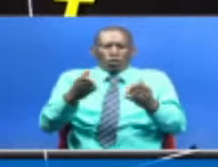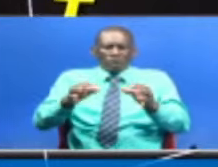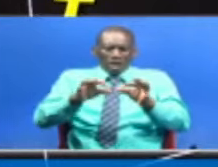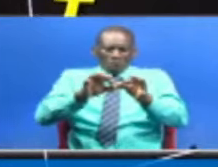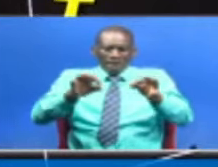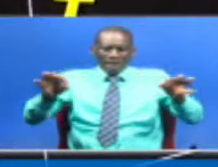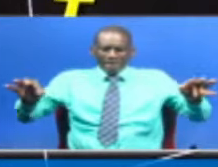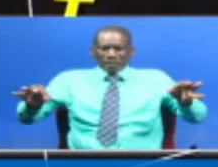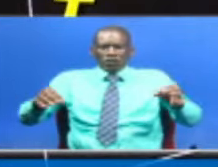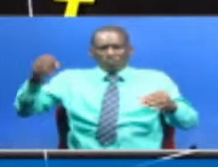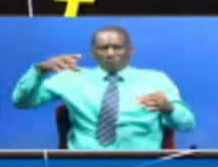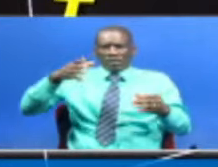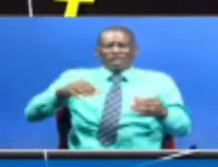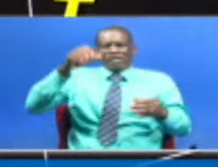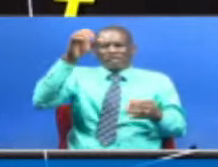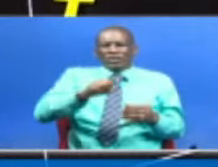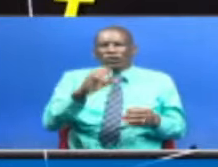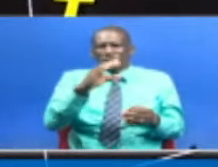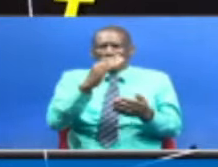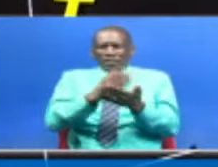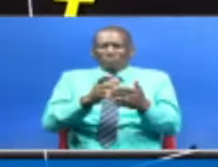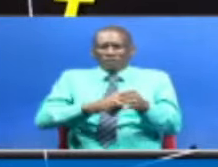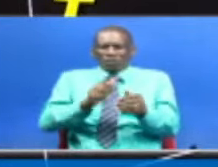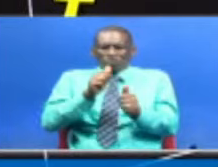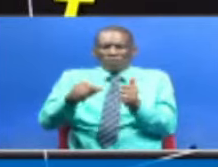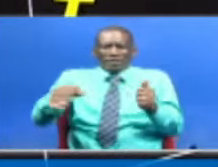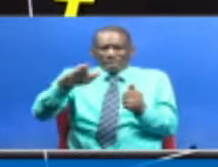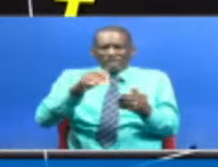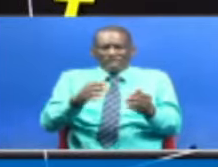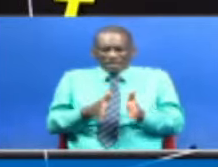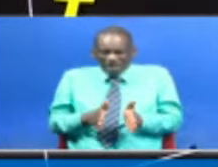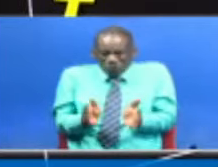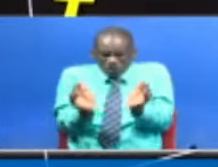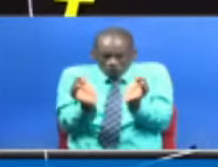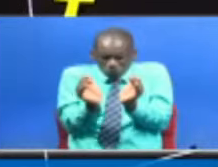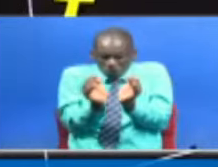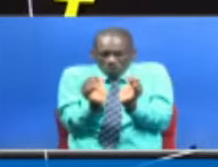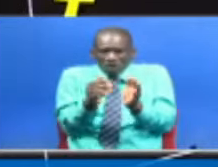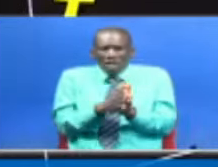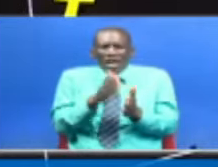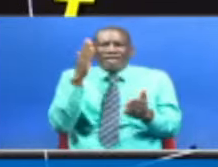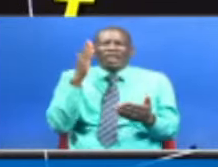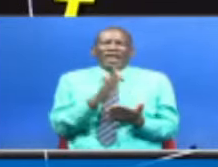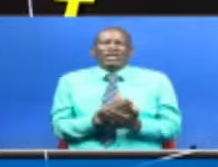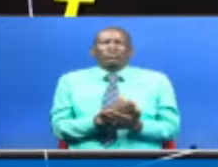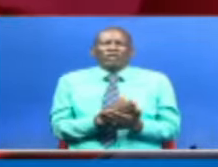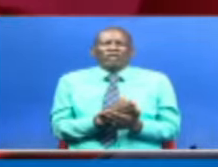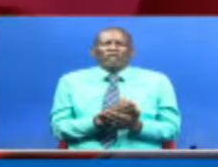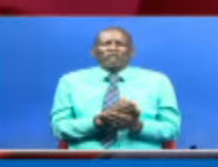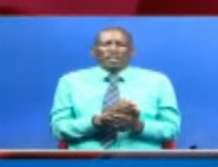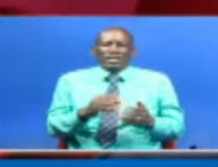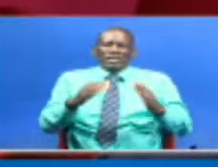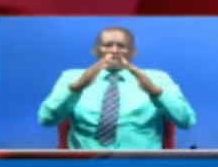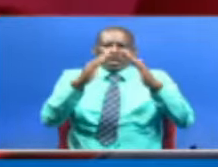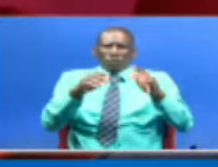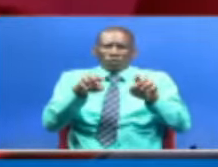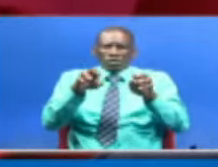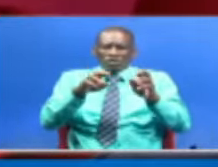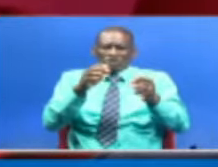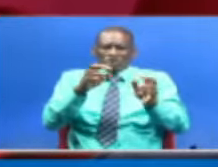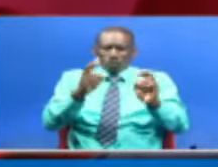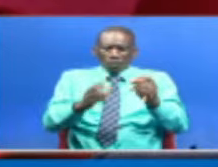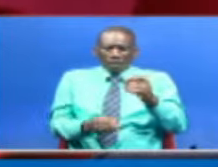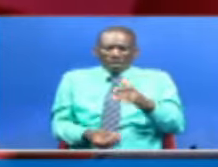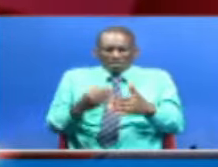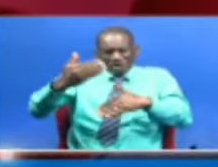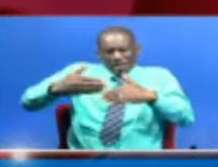know that in South Sea, at times you pass places, and the road is quite narrow, and you actually, or the buildings at times come very close